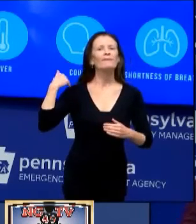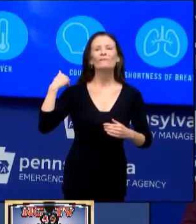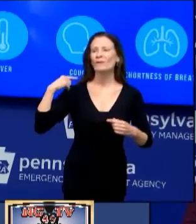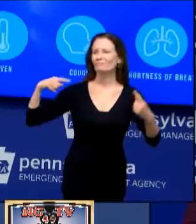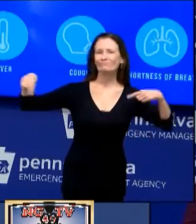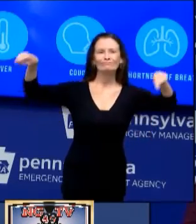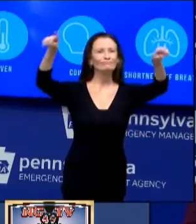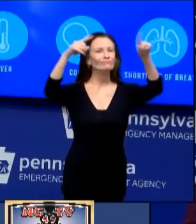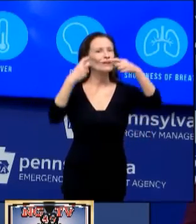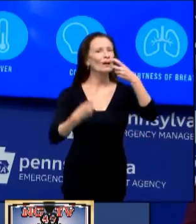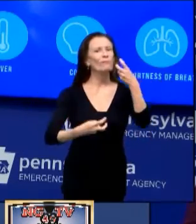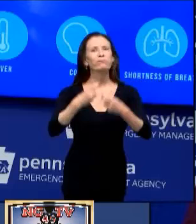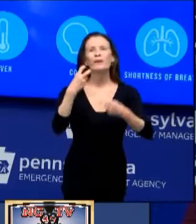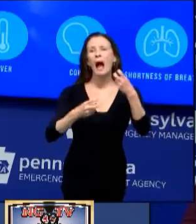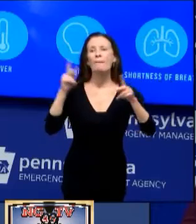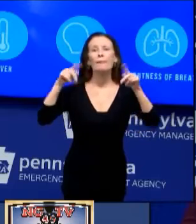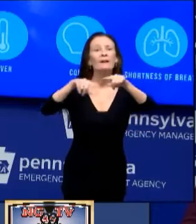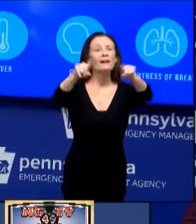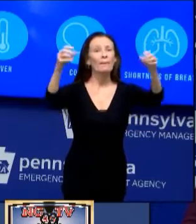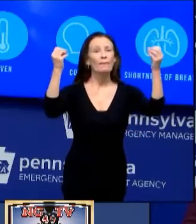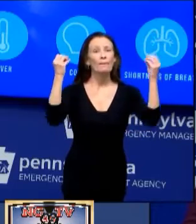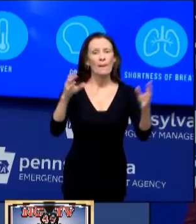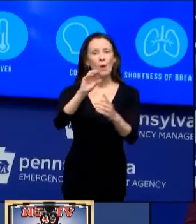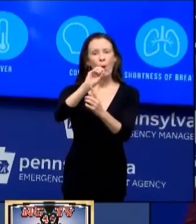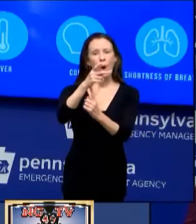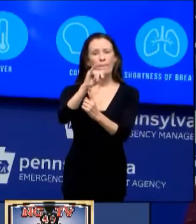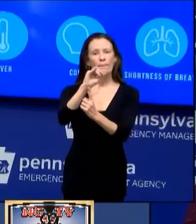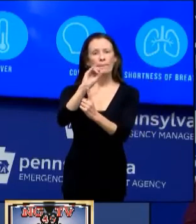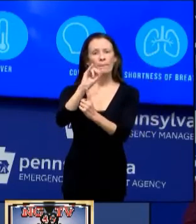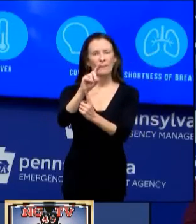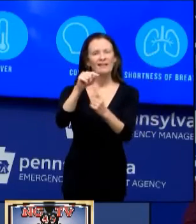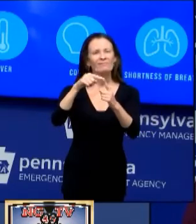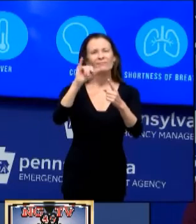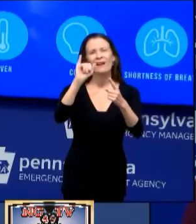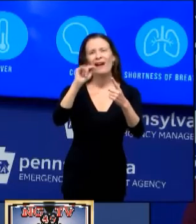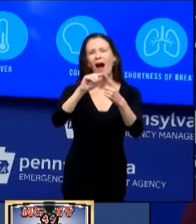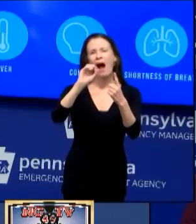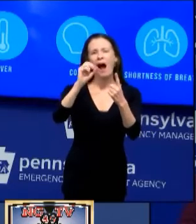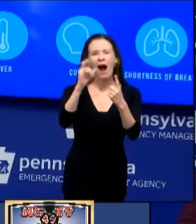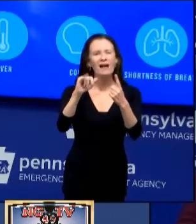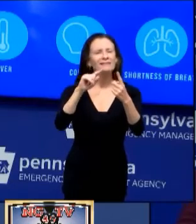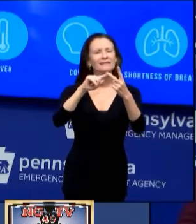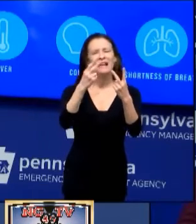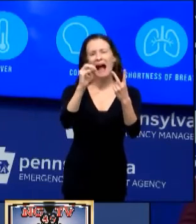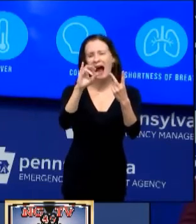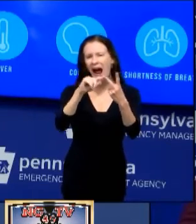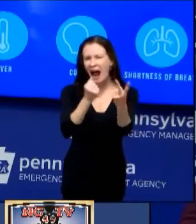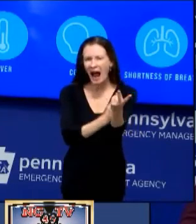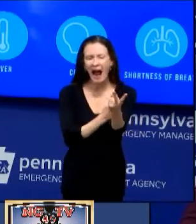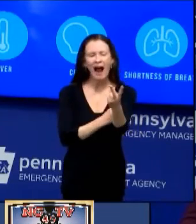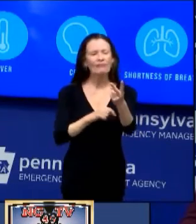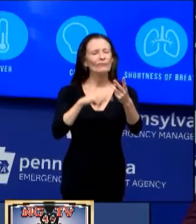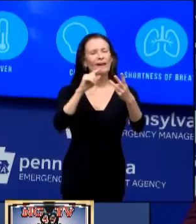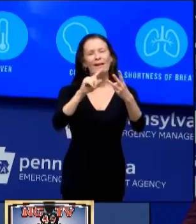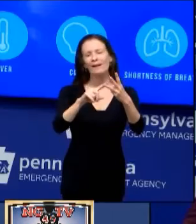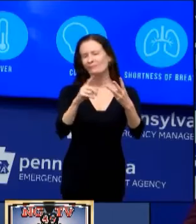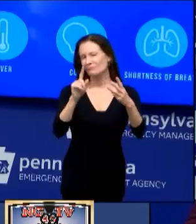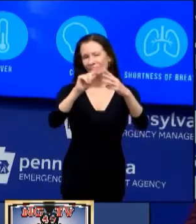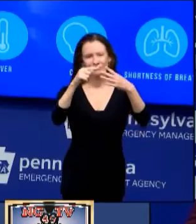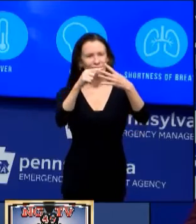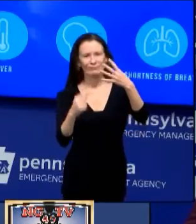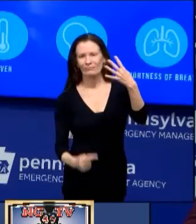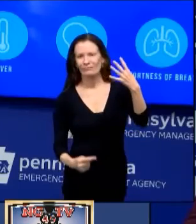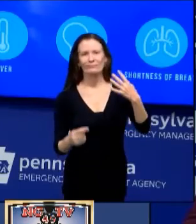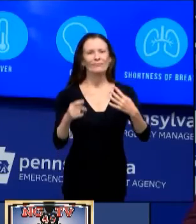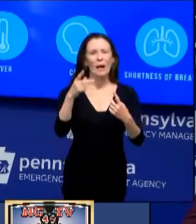we were seeing in Pennsylvania and throughout the nation. And while our efforts are focused now on